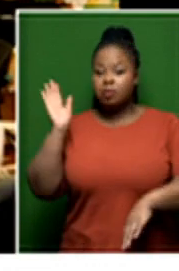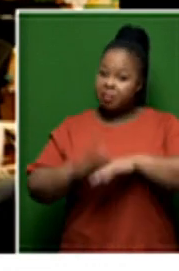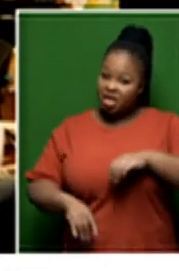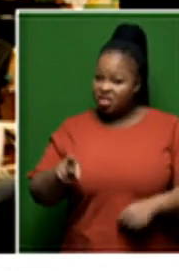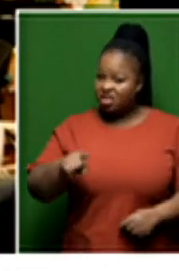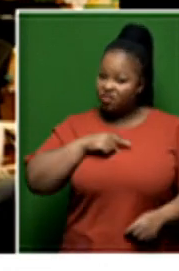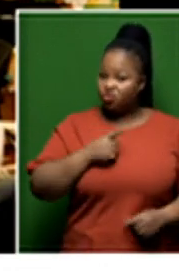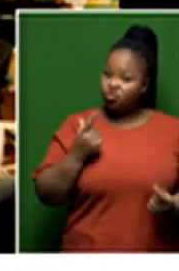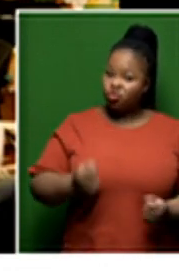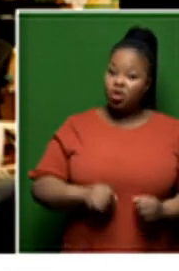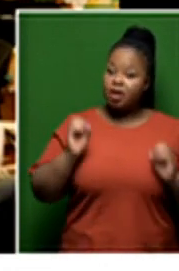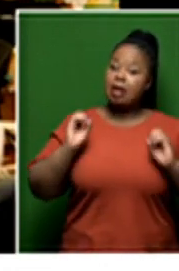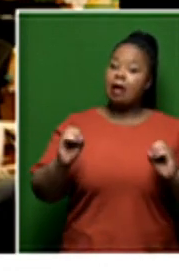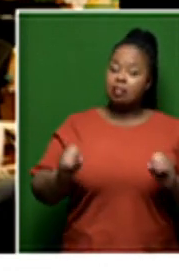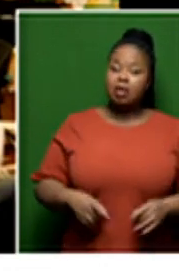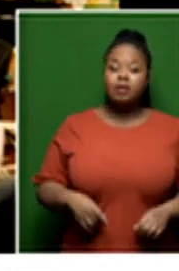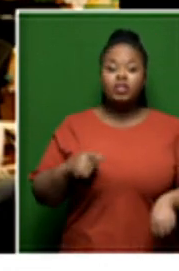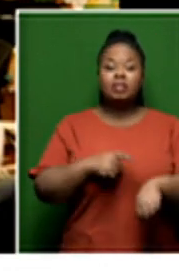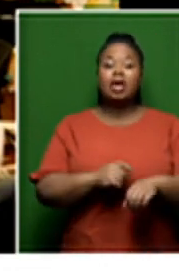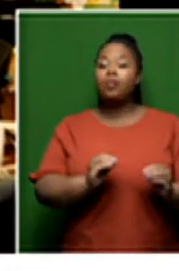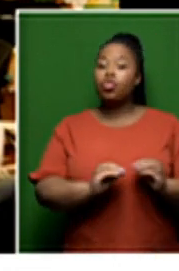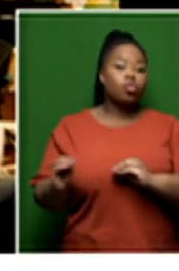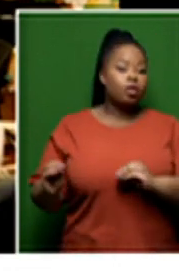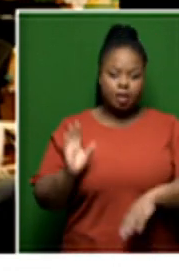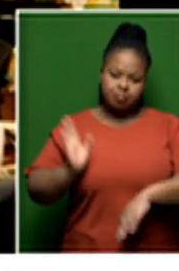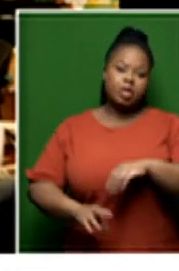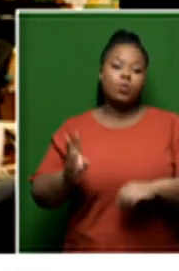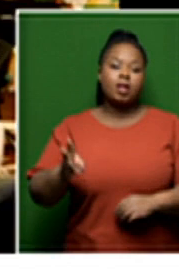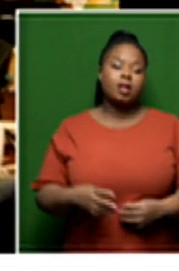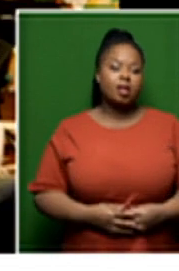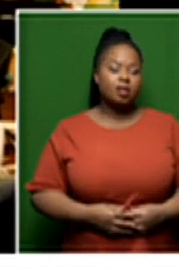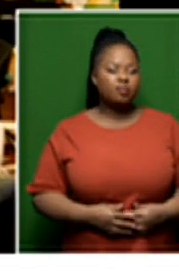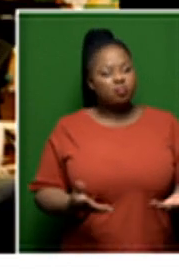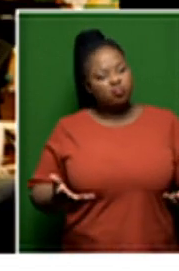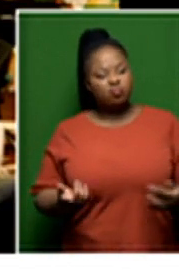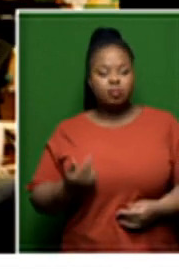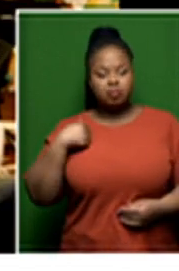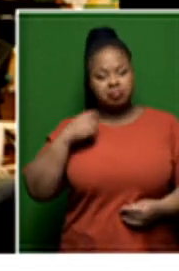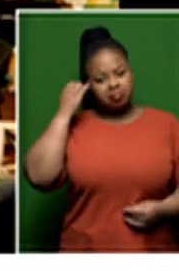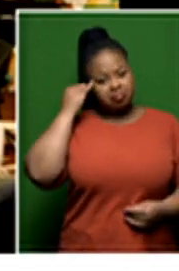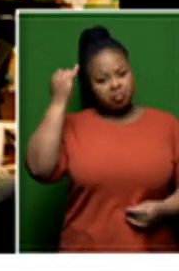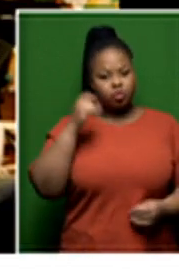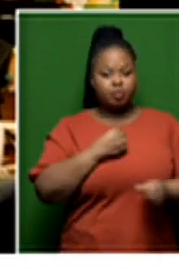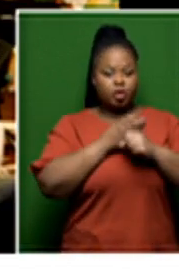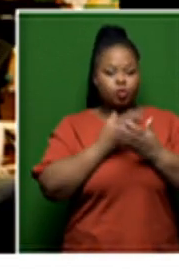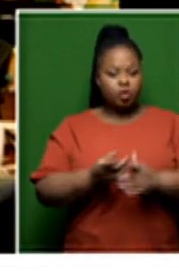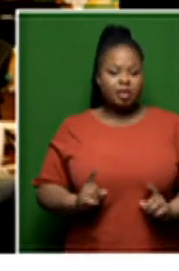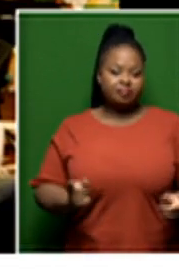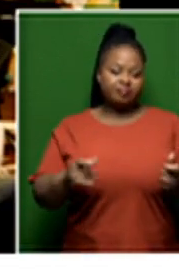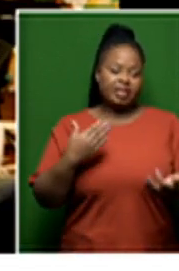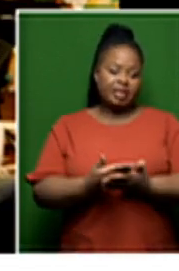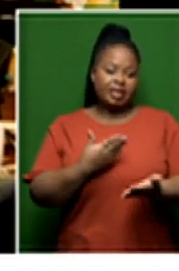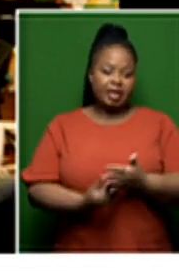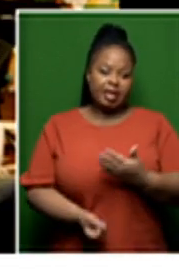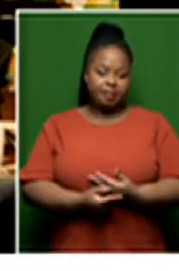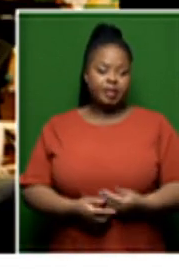do what you're supposed to do at the specified time, then you'll be penalized for it. So that is what is ensuring the acceleration